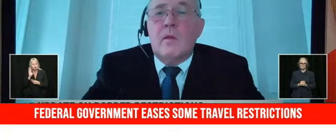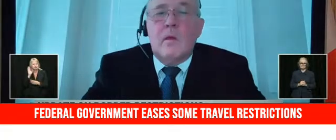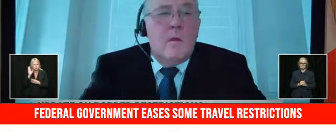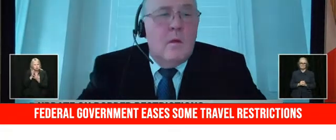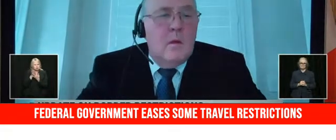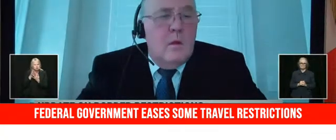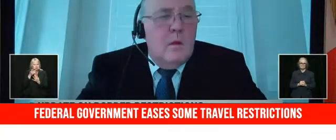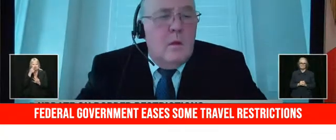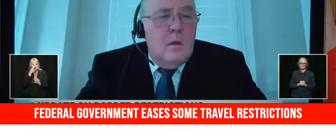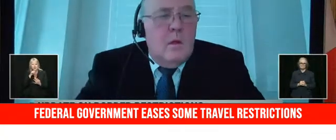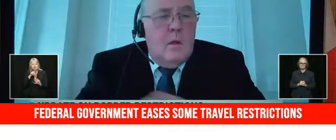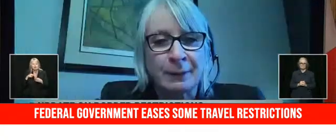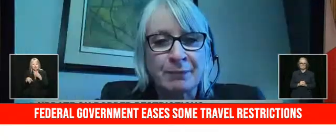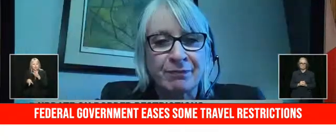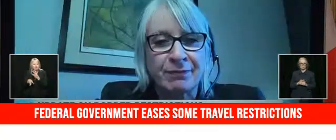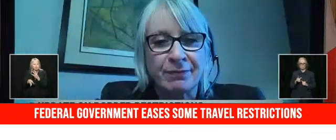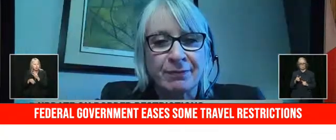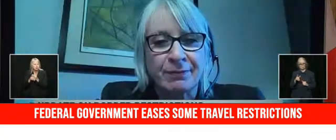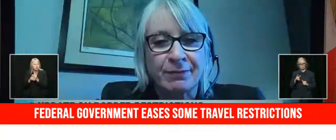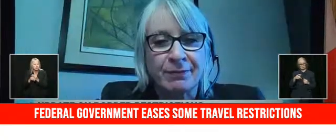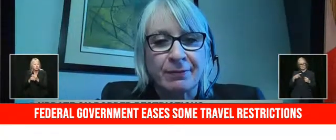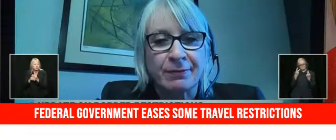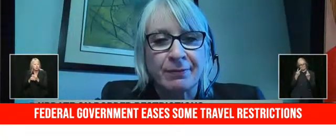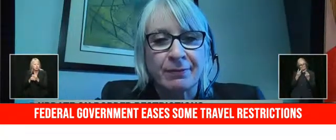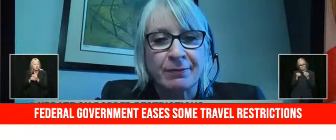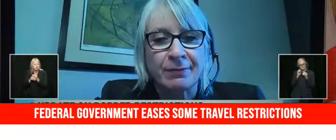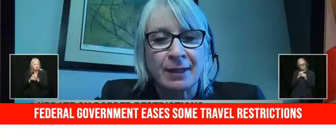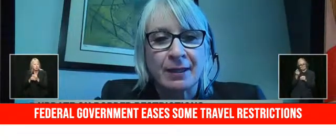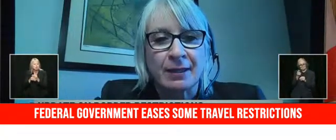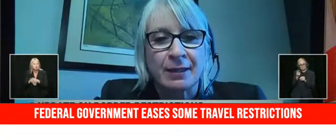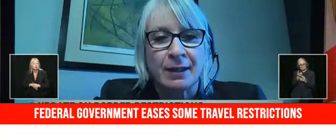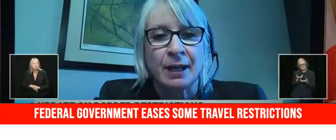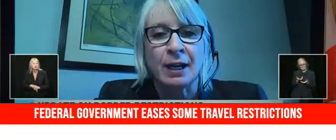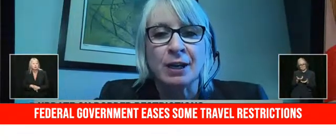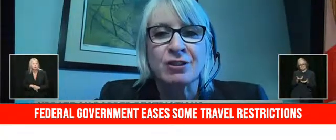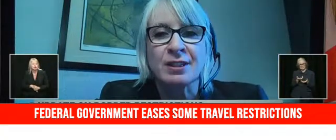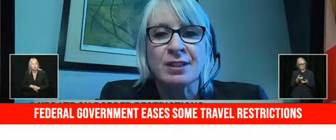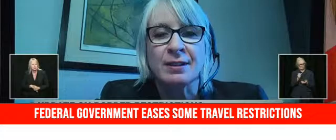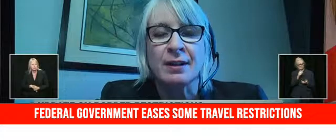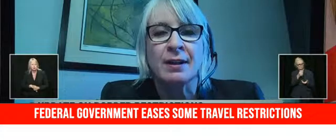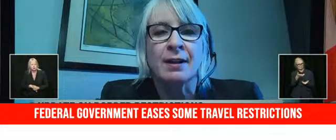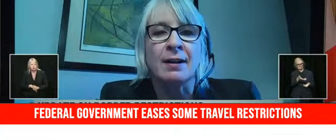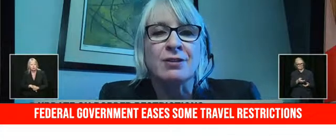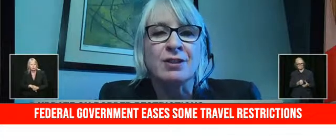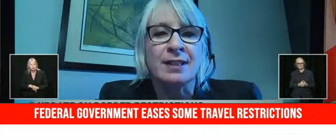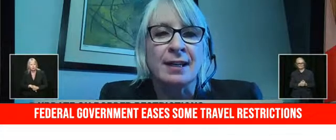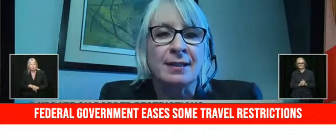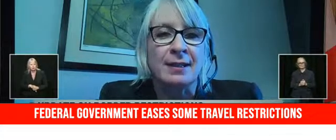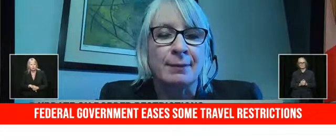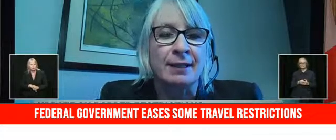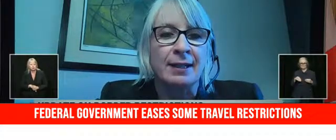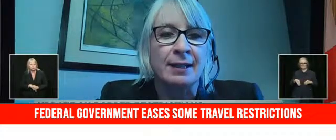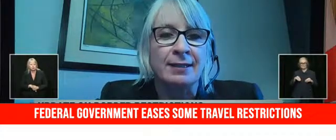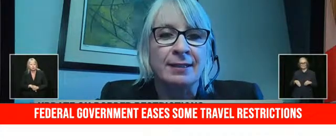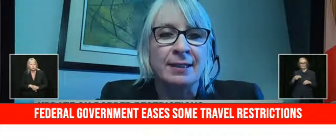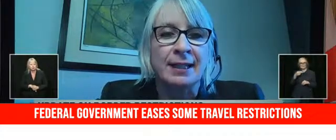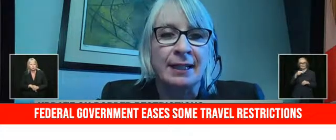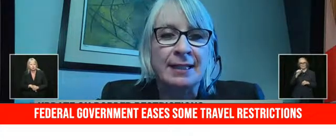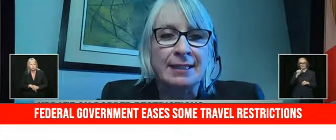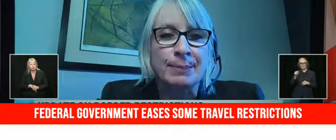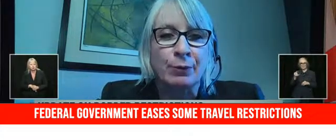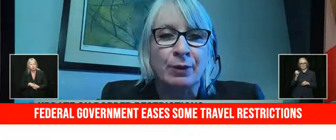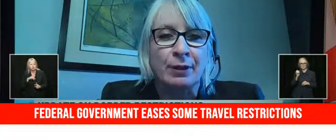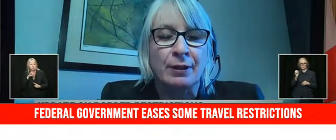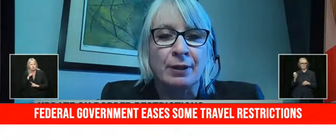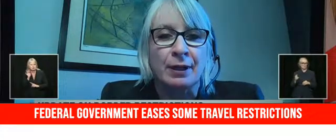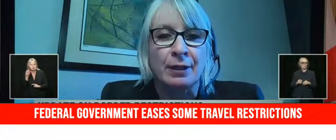Could I just add a word there? Yes, absolutely. I'll just add, Emily, ça c'est la